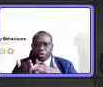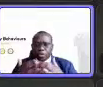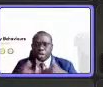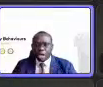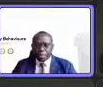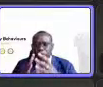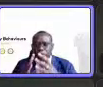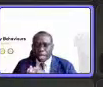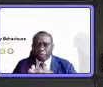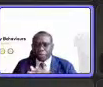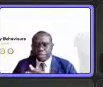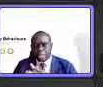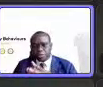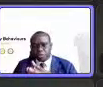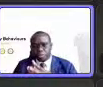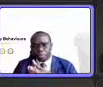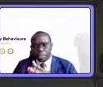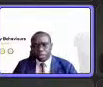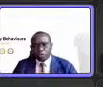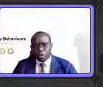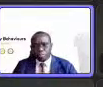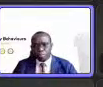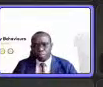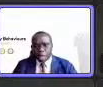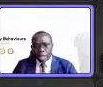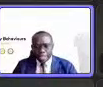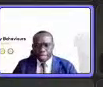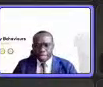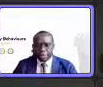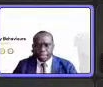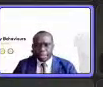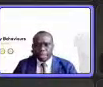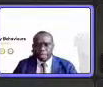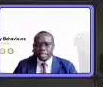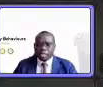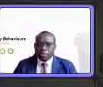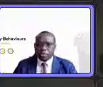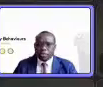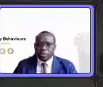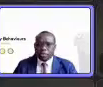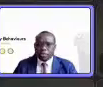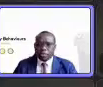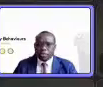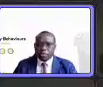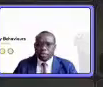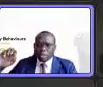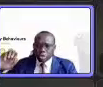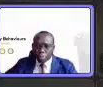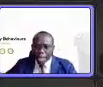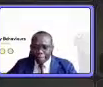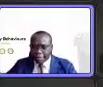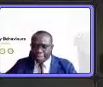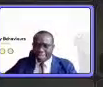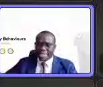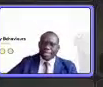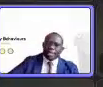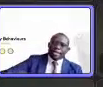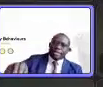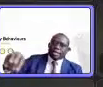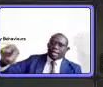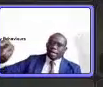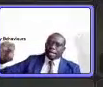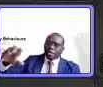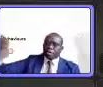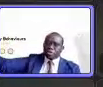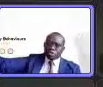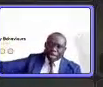easy for a person flying, for instance, from East Africa, instead of going to Dubai first,